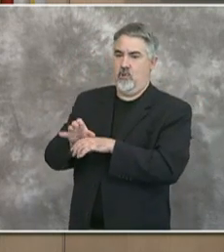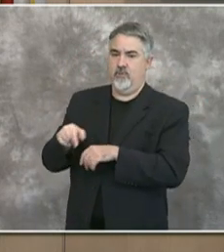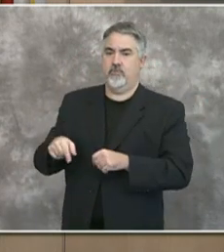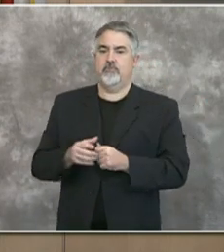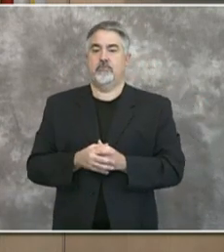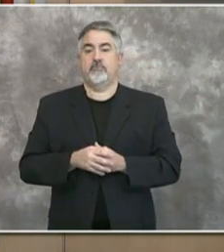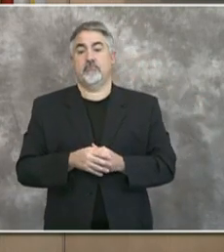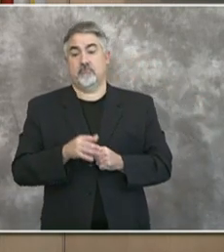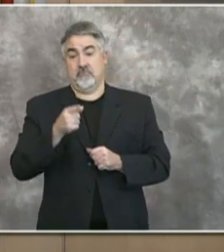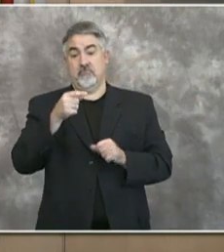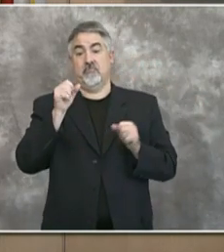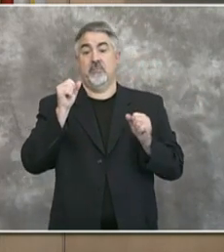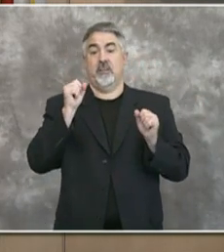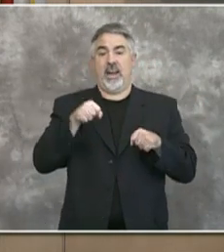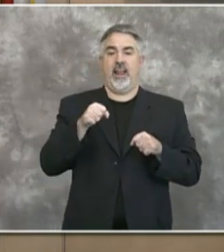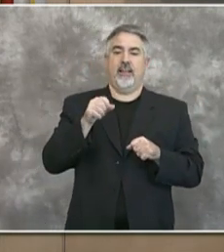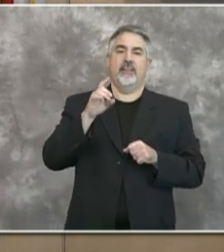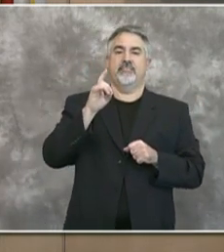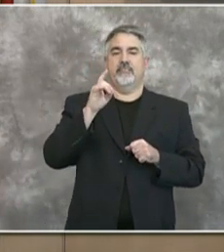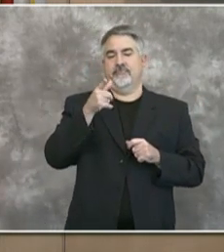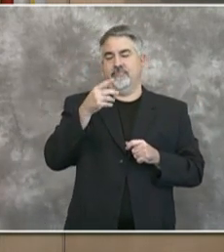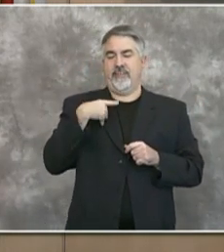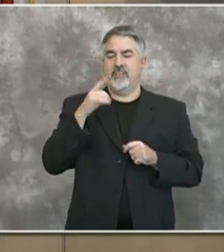digital library card, go to